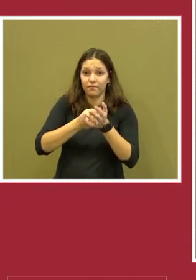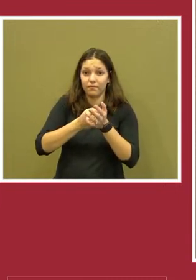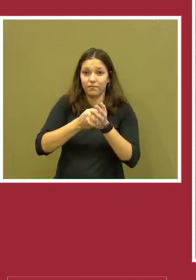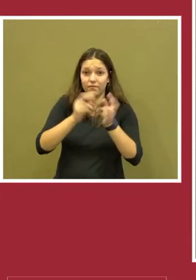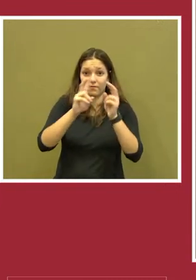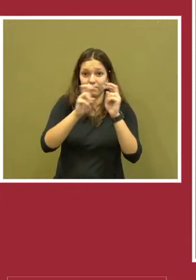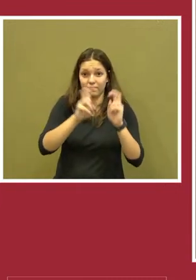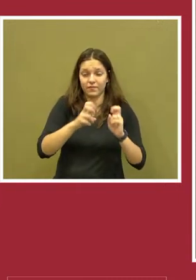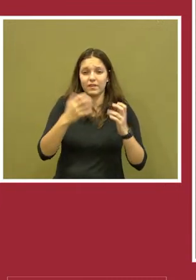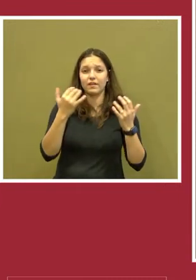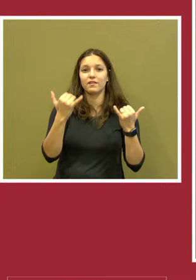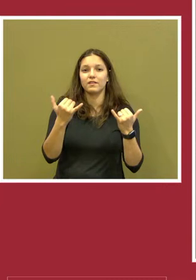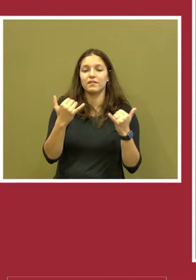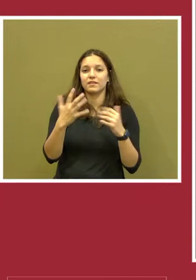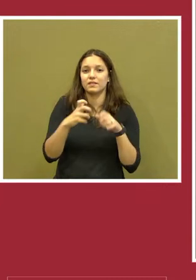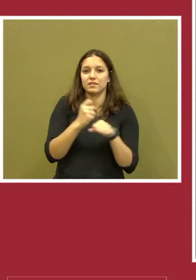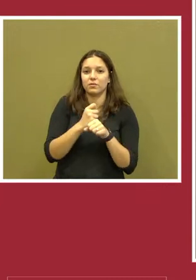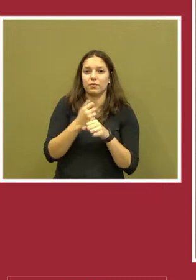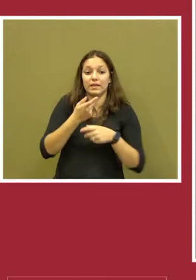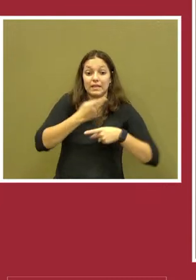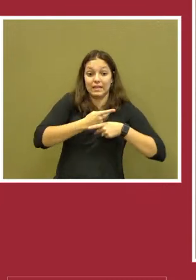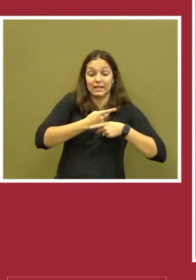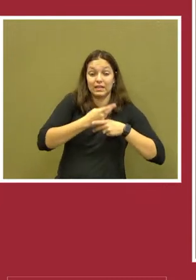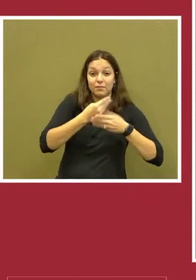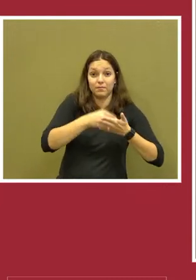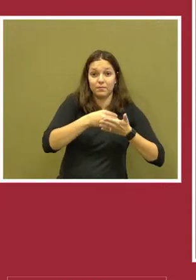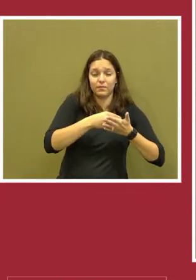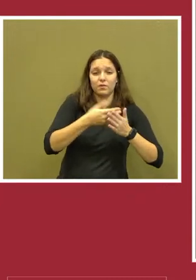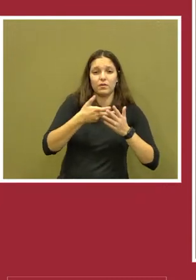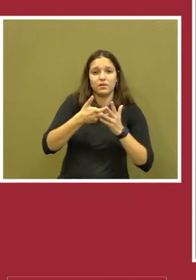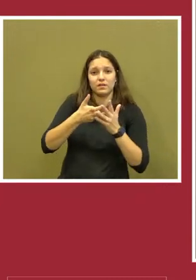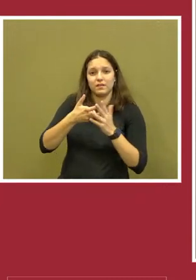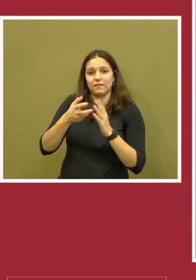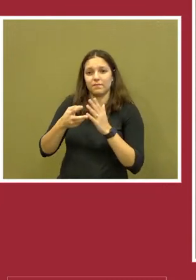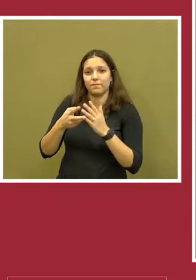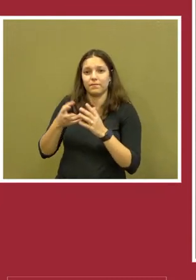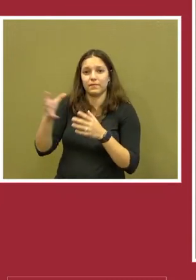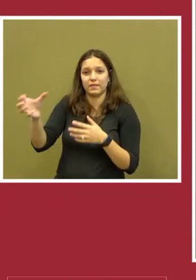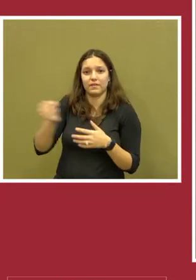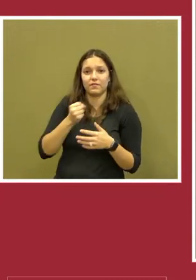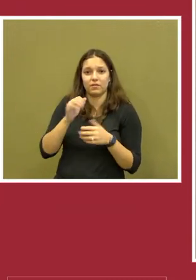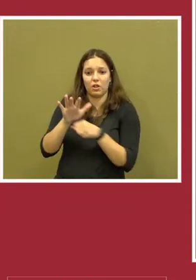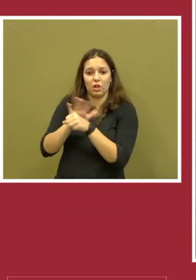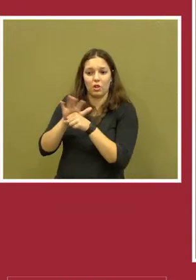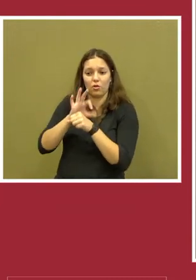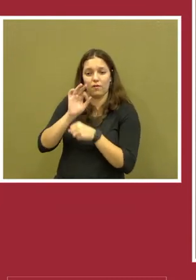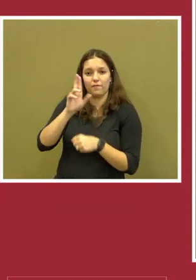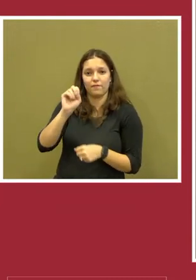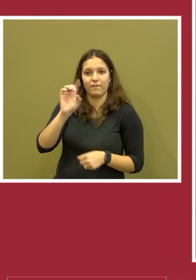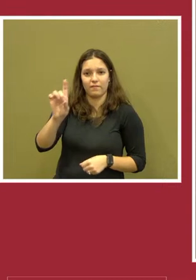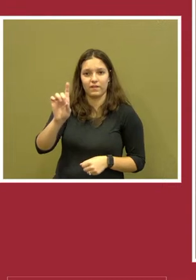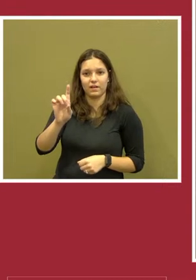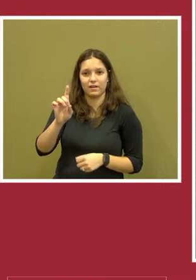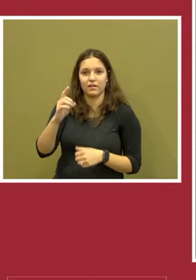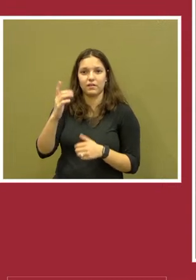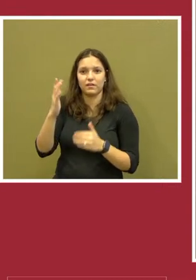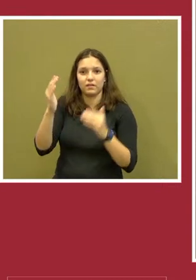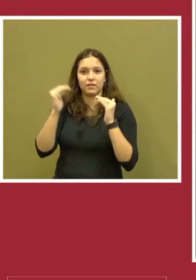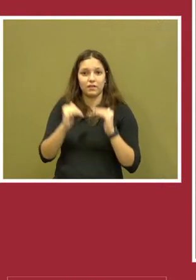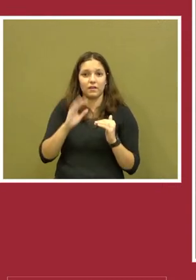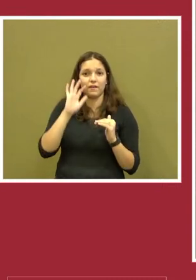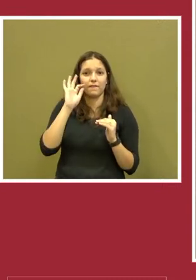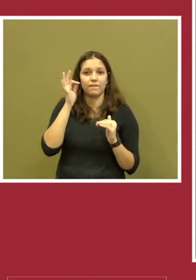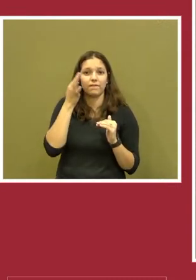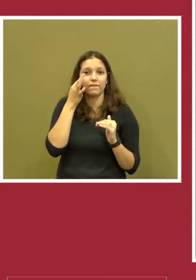to eliminate or we get to keep the revenues, but we get to take it out of our local fund revenue. So it's been reclassed down to the federal